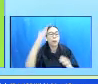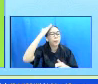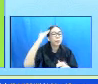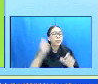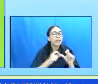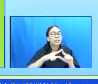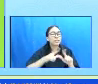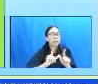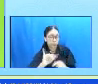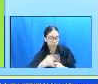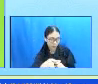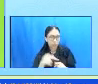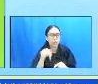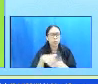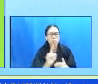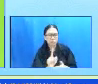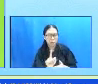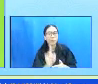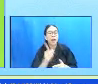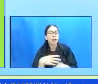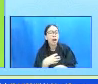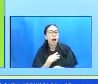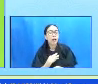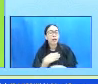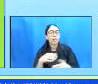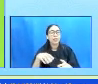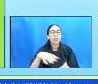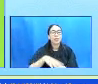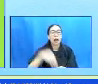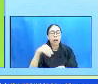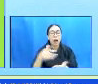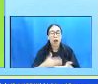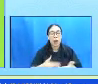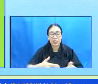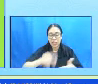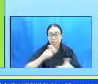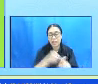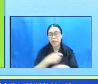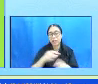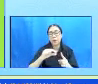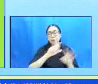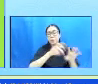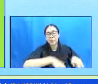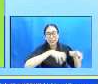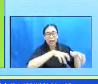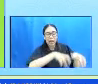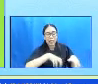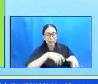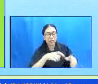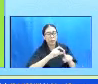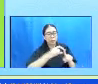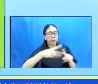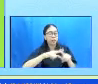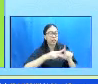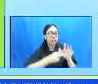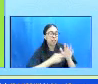land holder. Yeah. So if we are looking at this, it is important to really reflect and